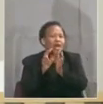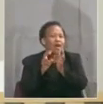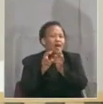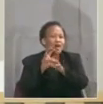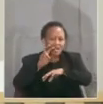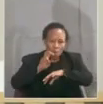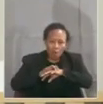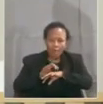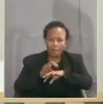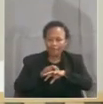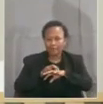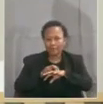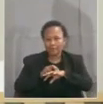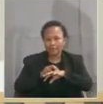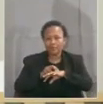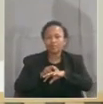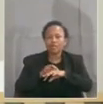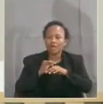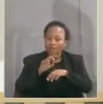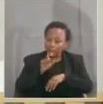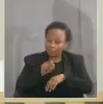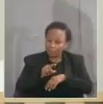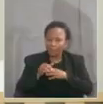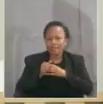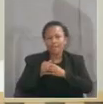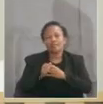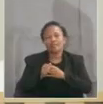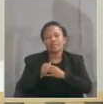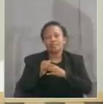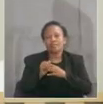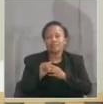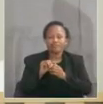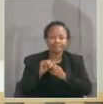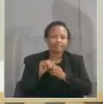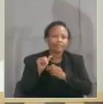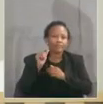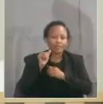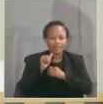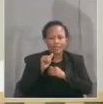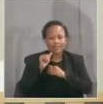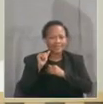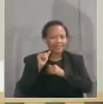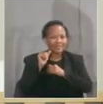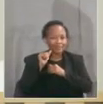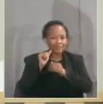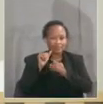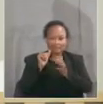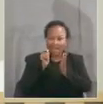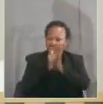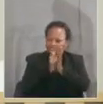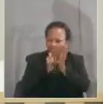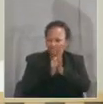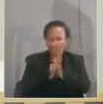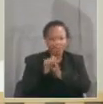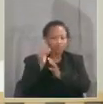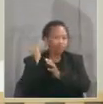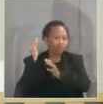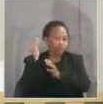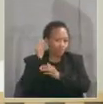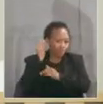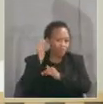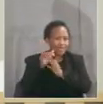are guiding the intelligence agencies of the country, and to ensure that there